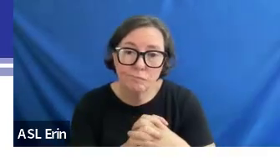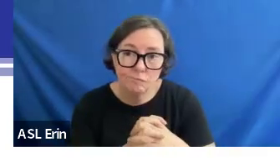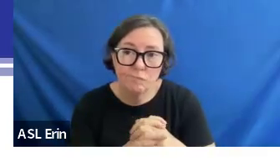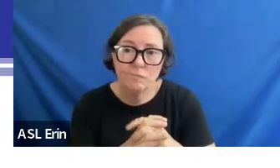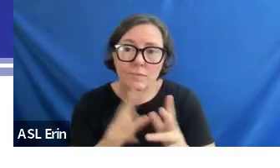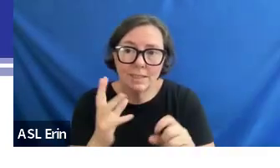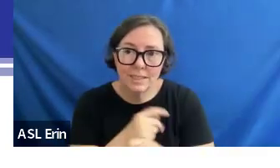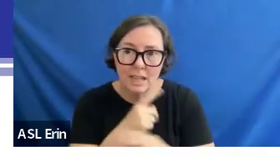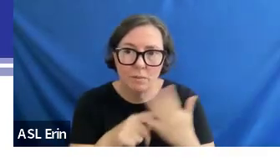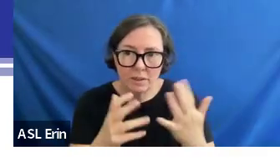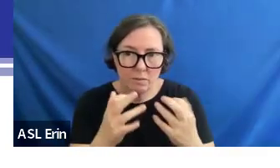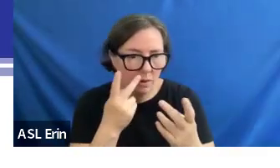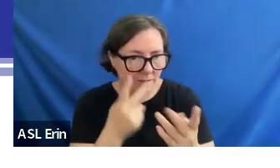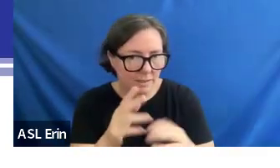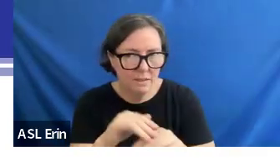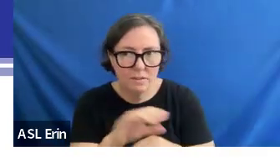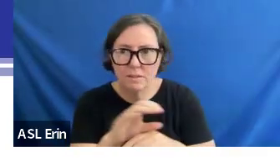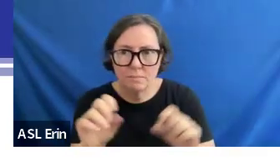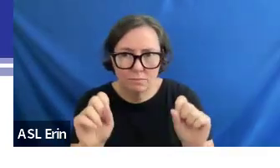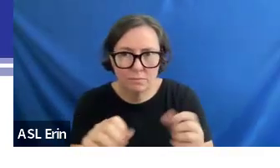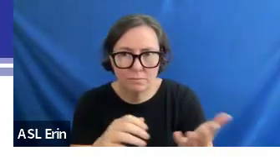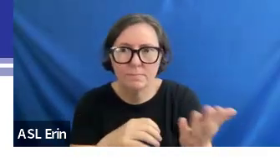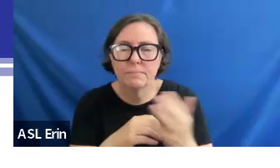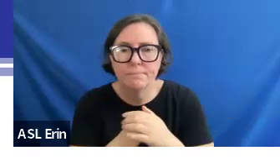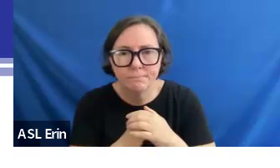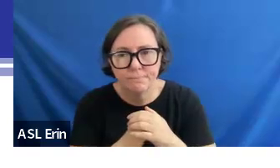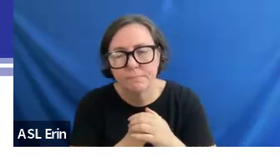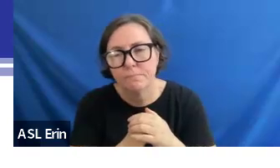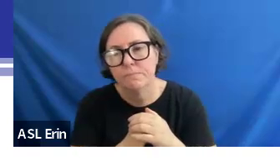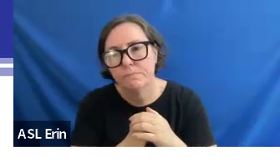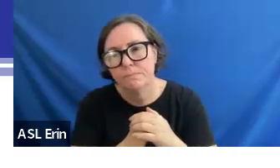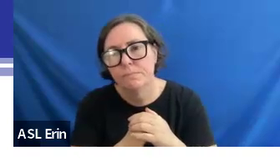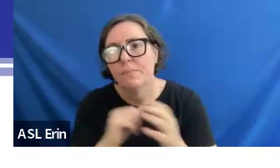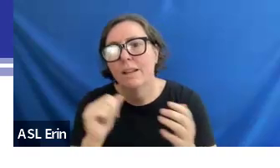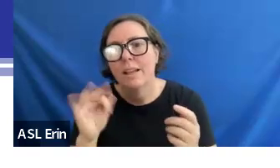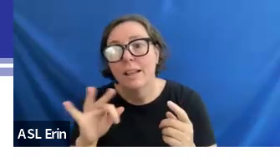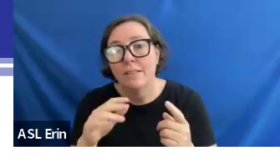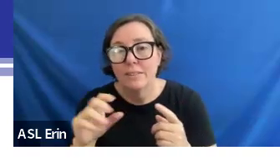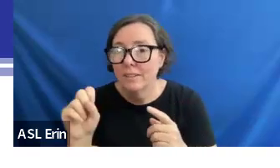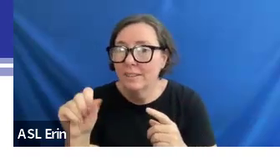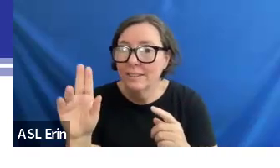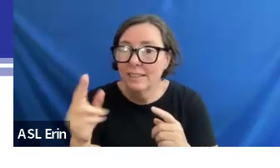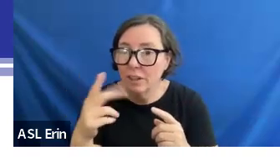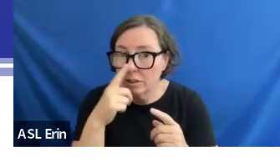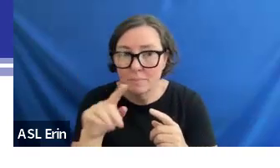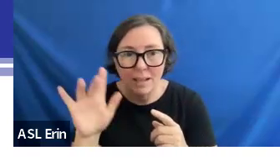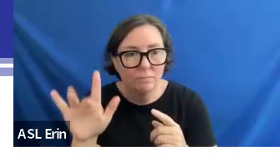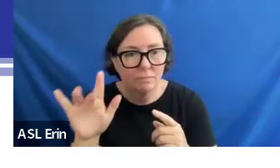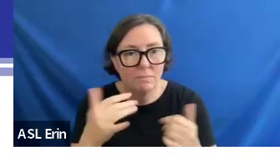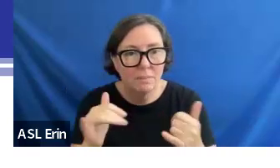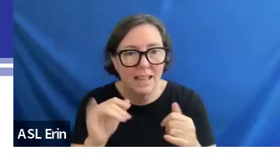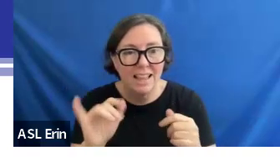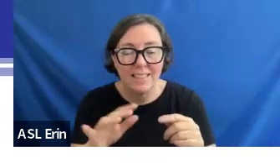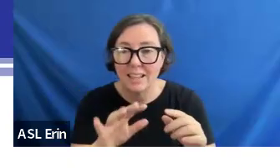get to the pages they want to do. And Sarah, if you want to play that, how